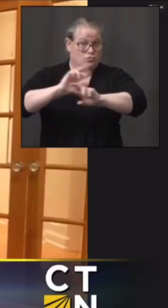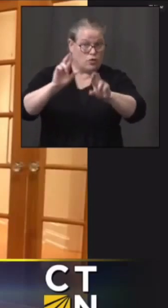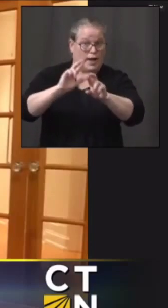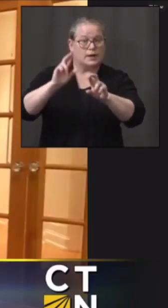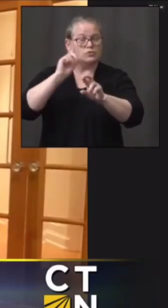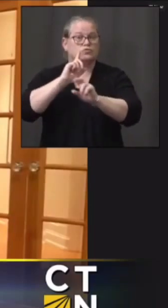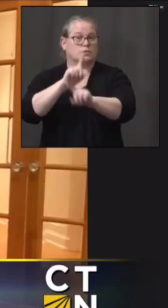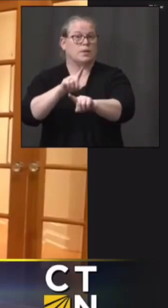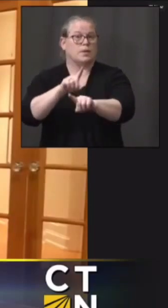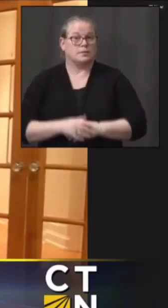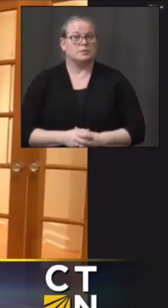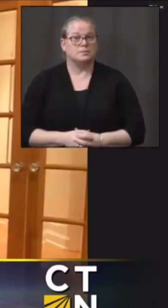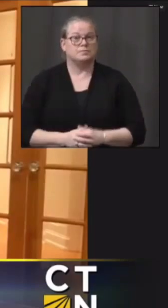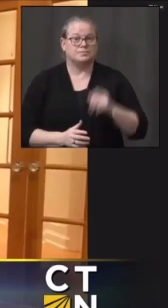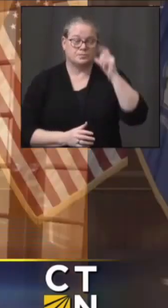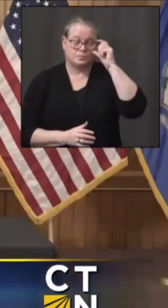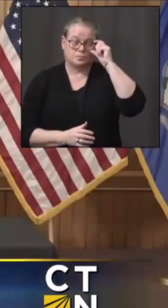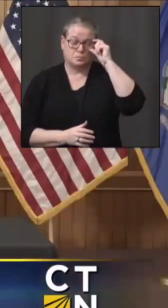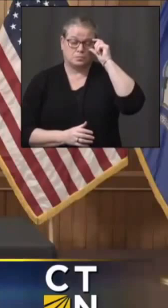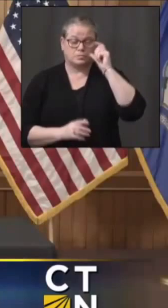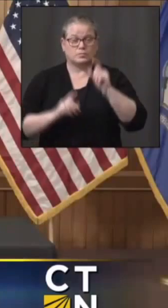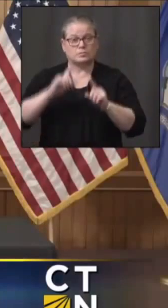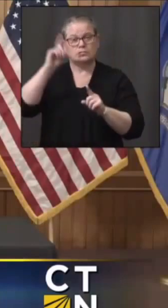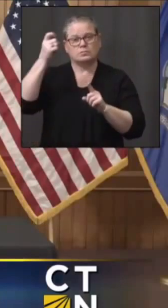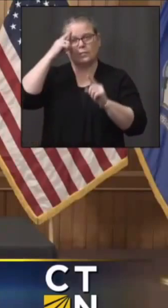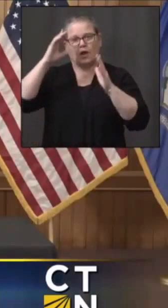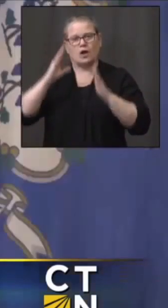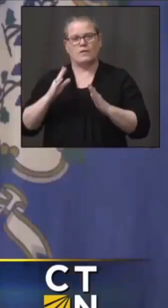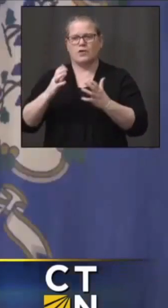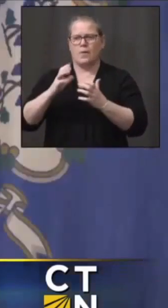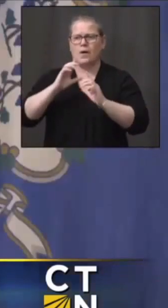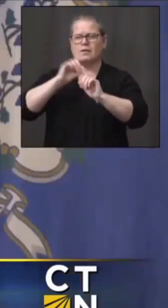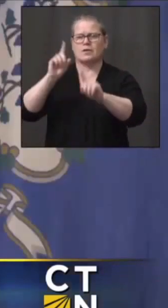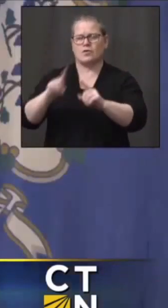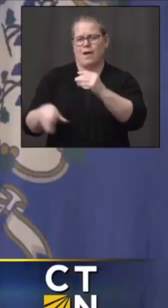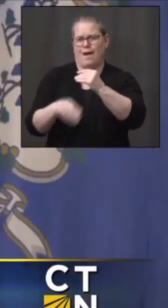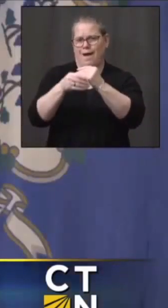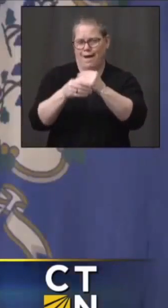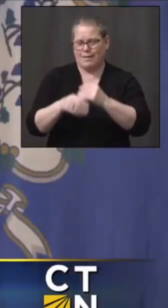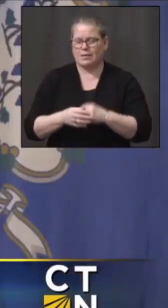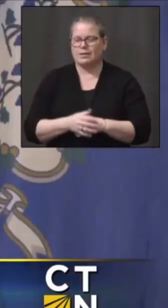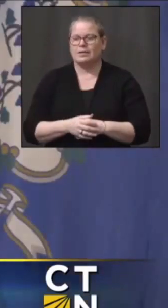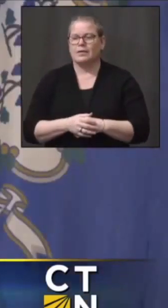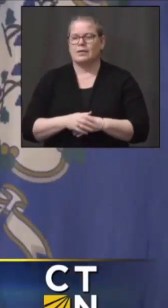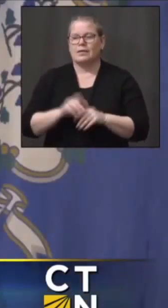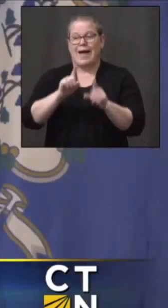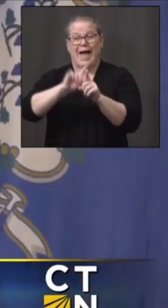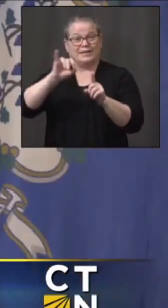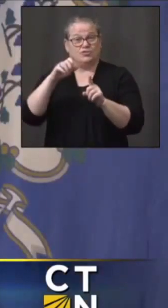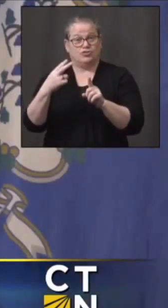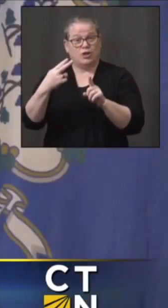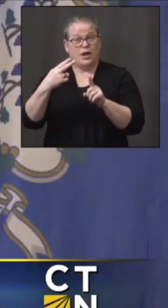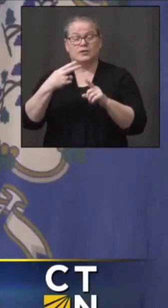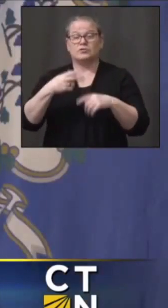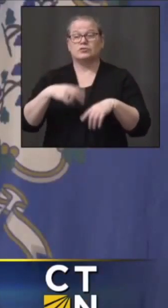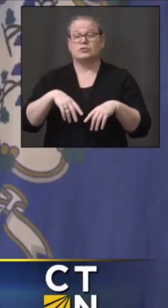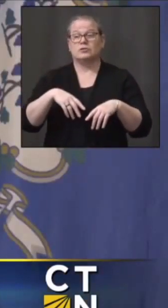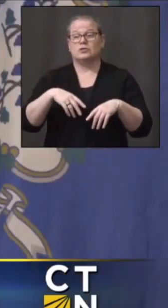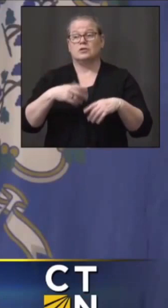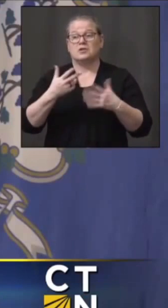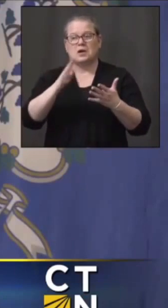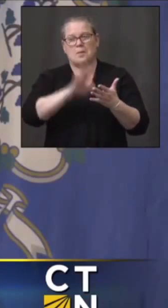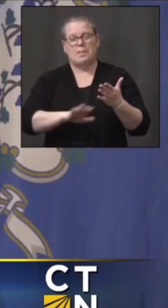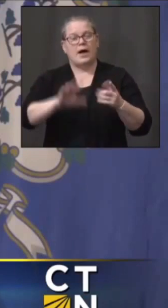challenges. I might just add to that, as Josh said, 2/3 of the folks in the ICUs are not related to